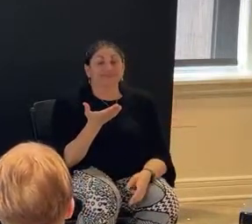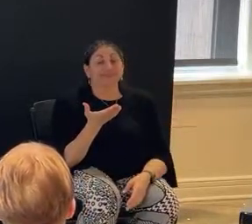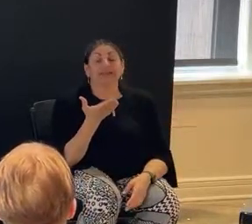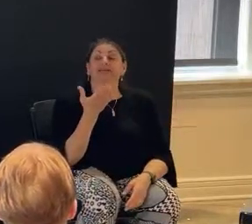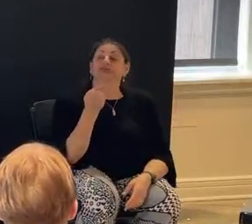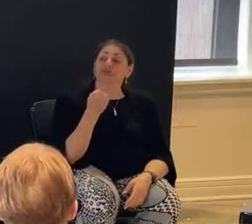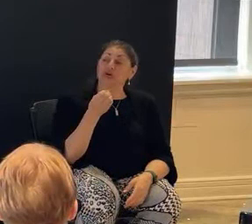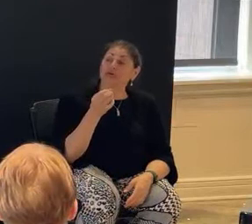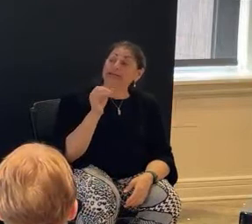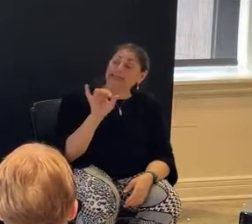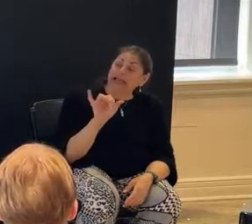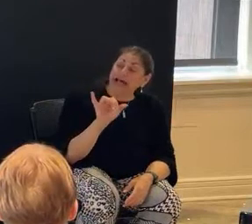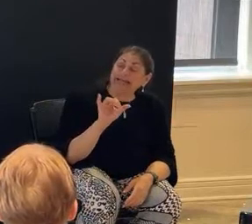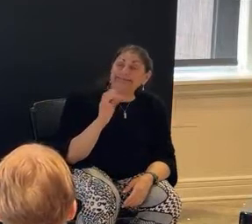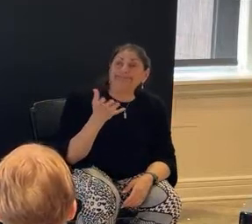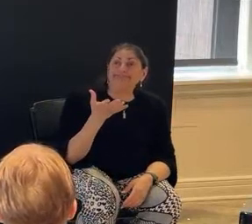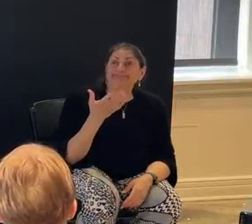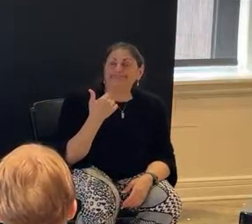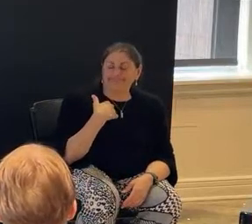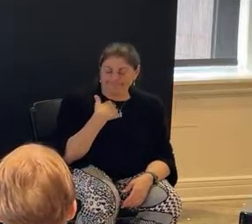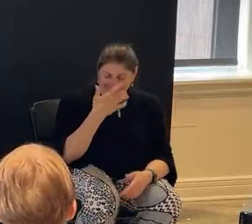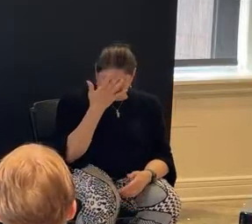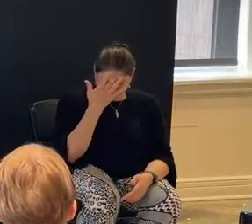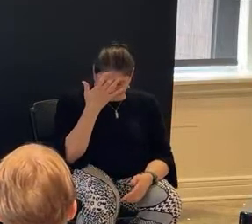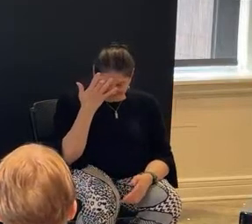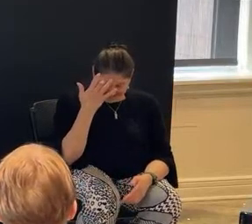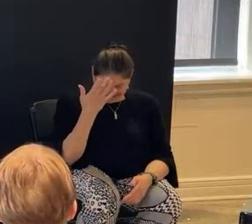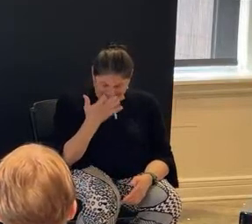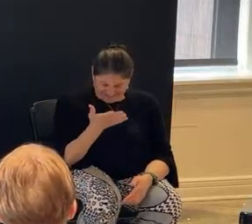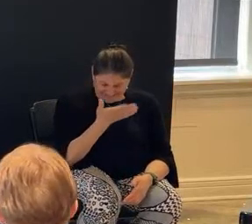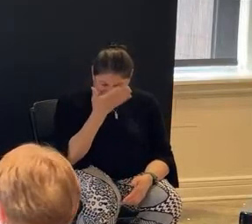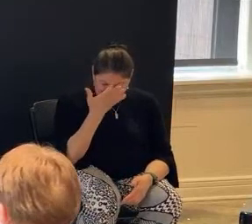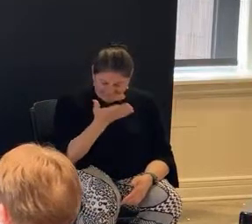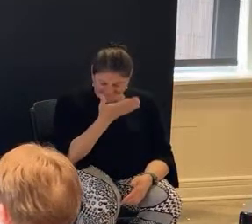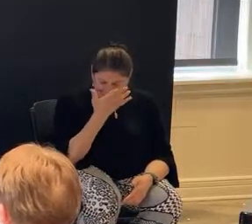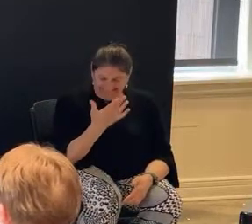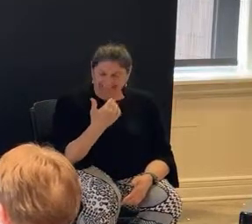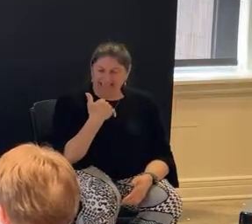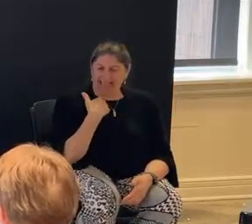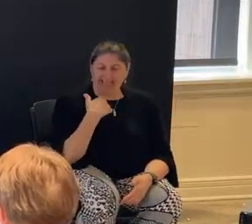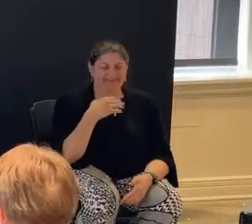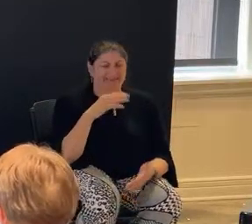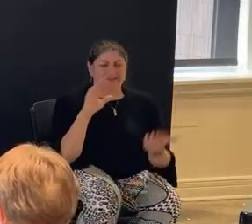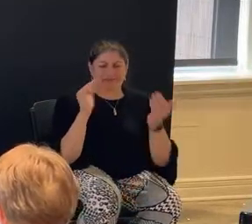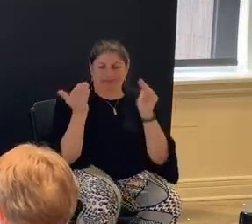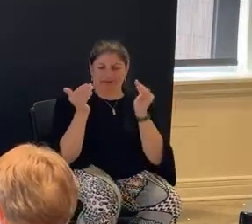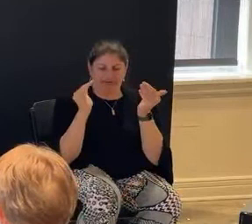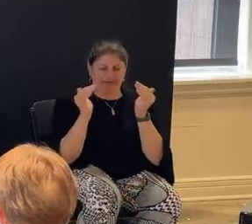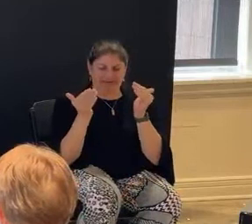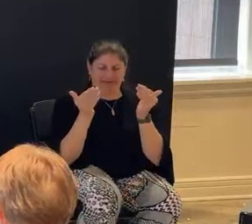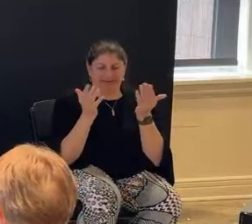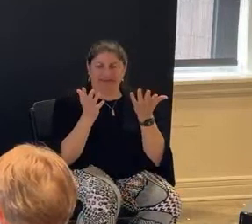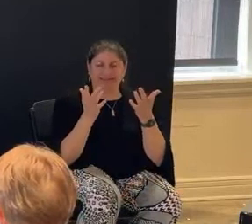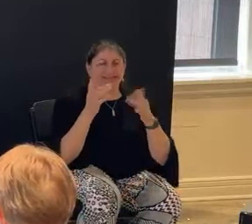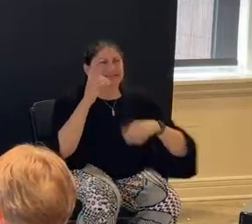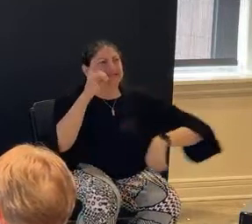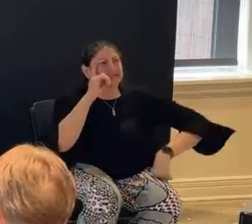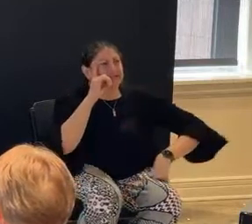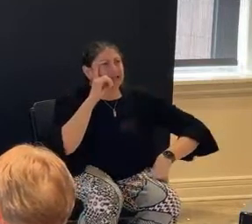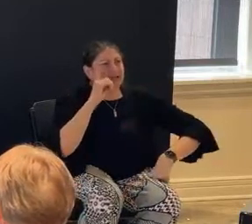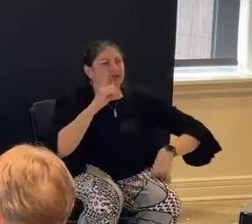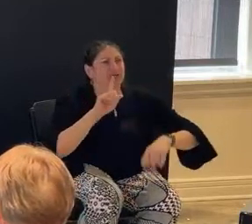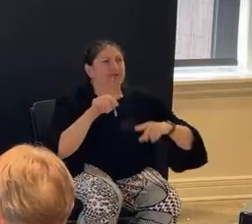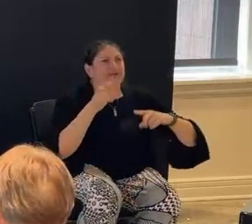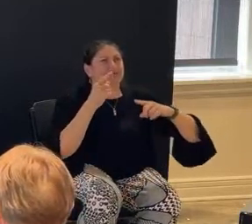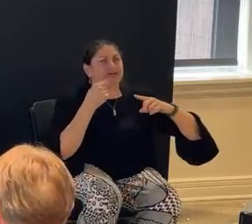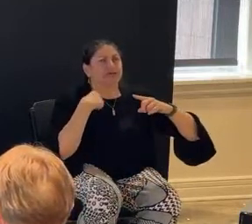It's almost... I forget what it is. There's some analogy of something that only hops as high as its perceived ceiling, even if there